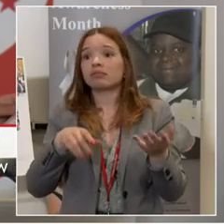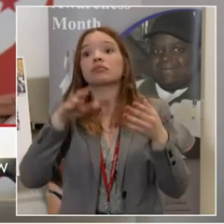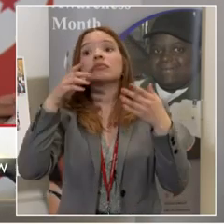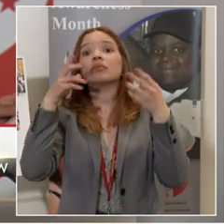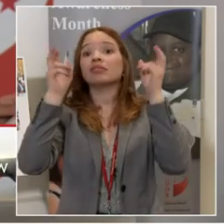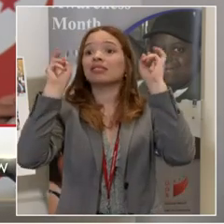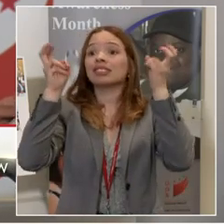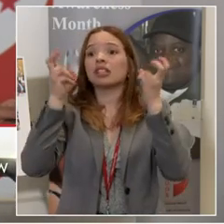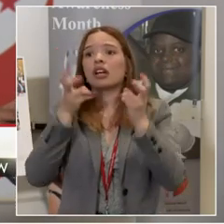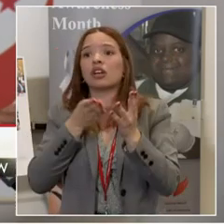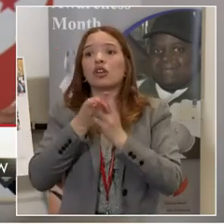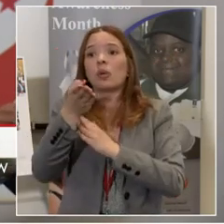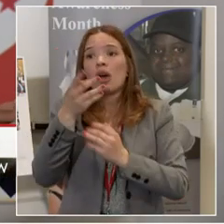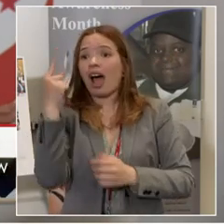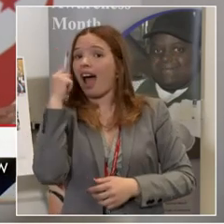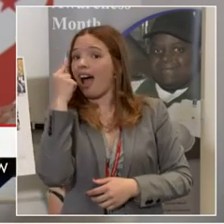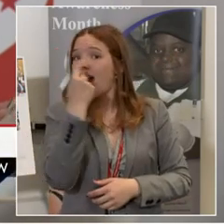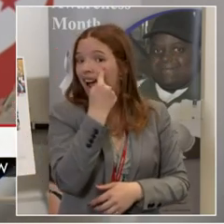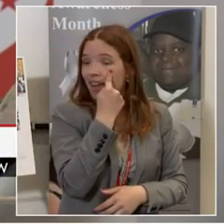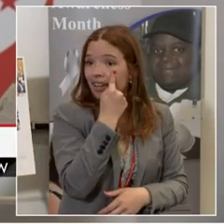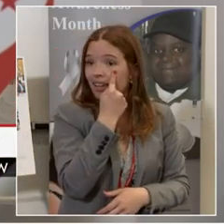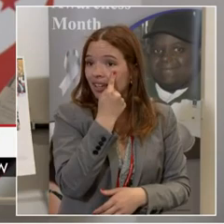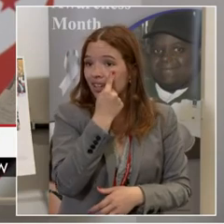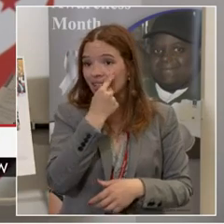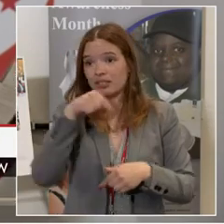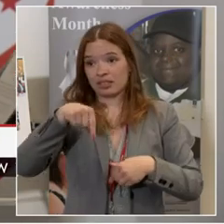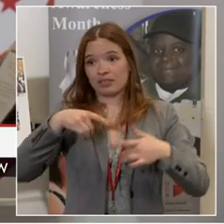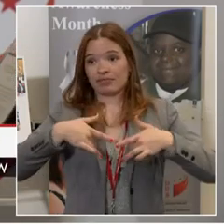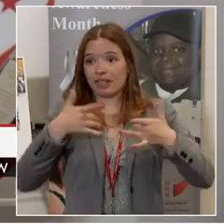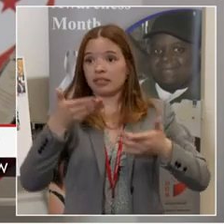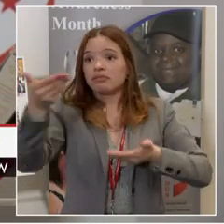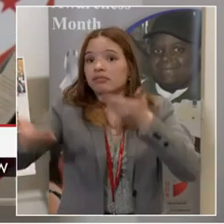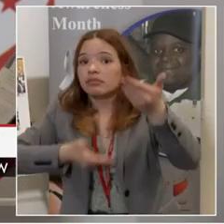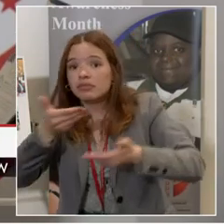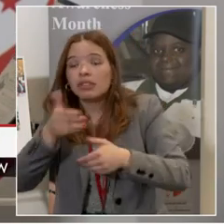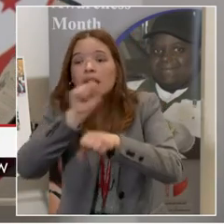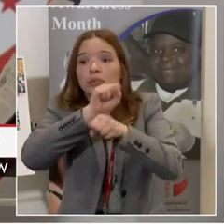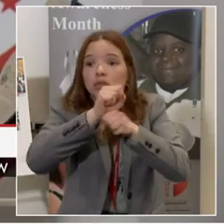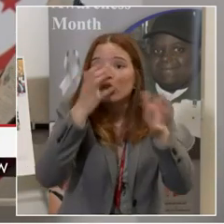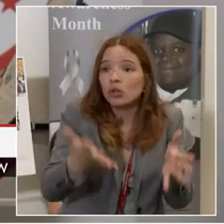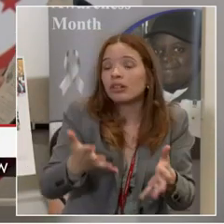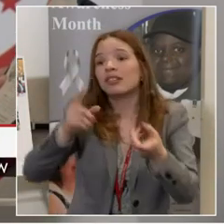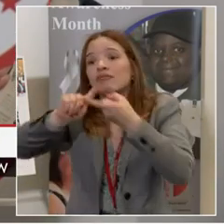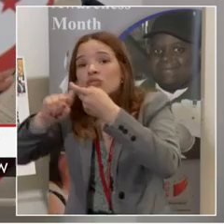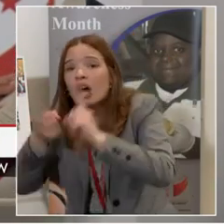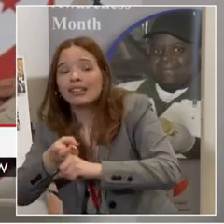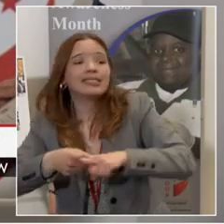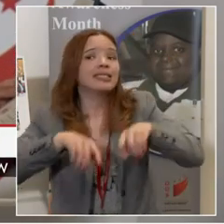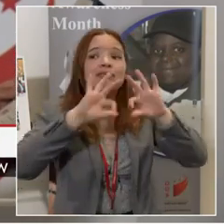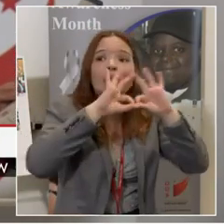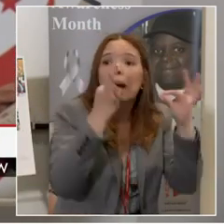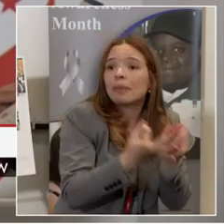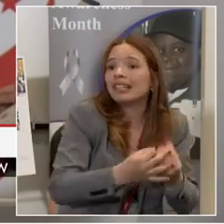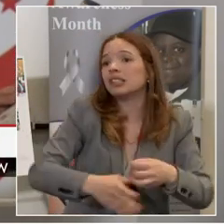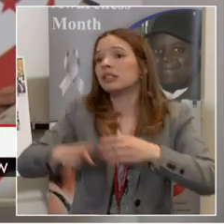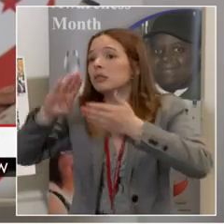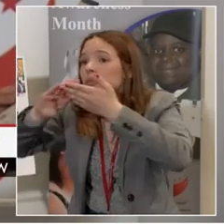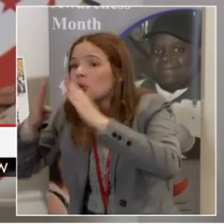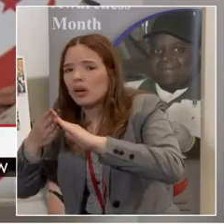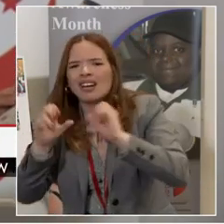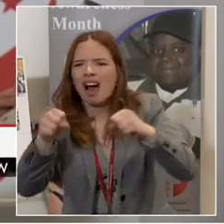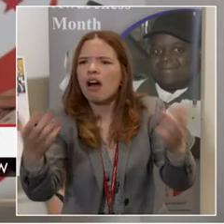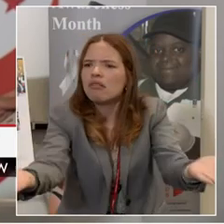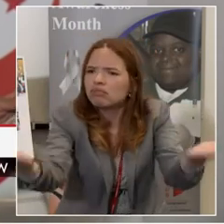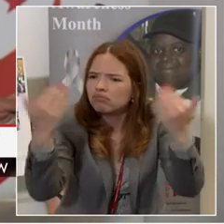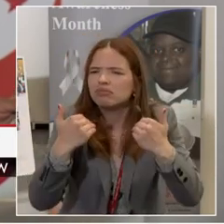year's event invites employers, family, friends, and community to imagine daily experiences